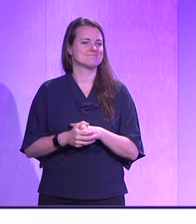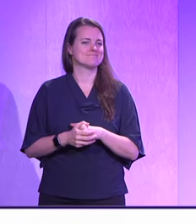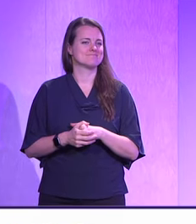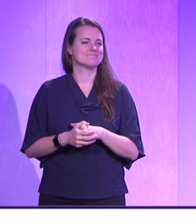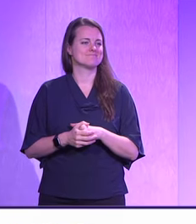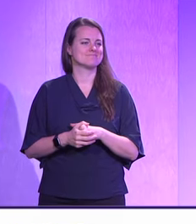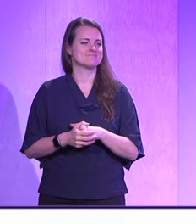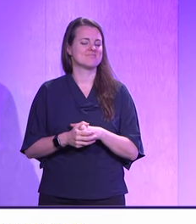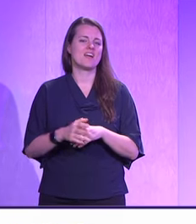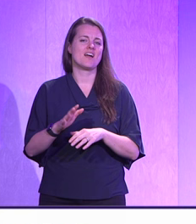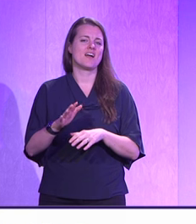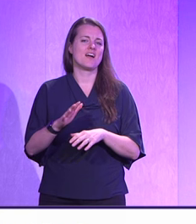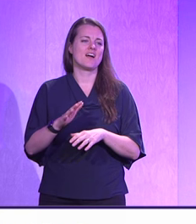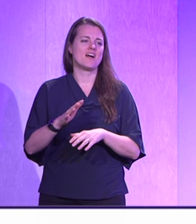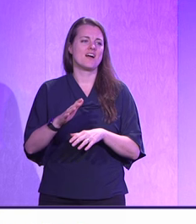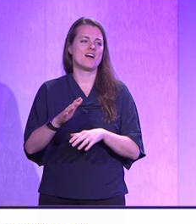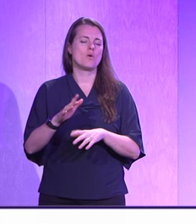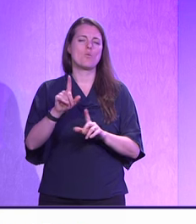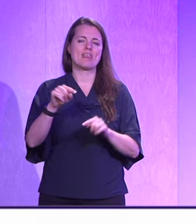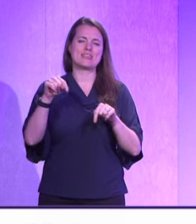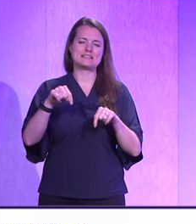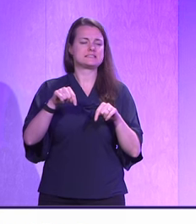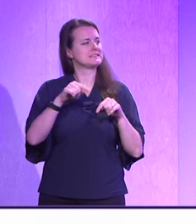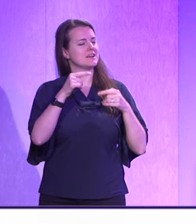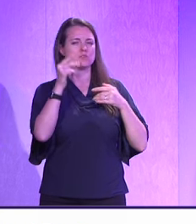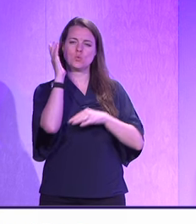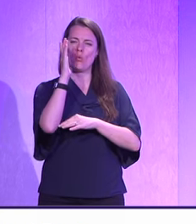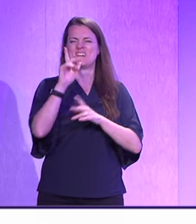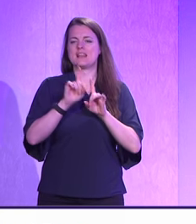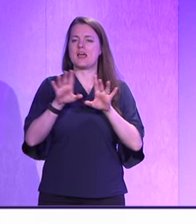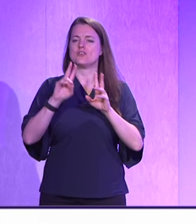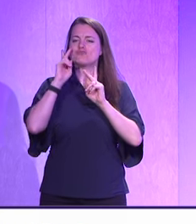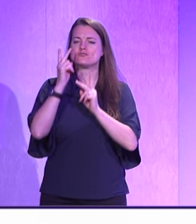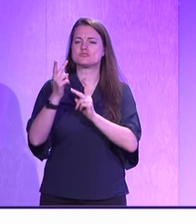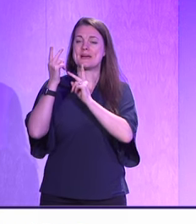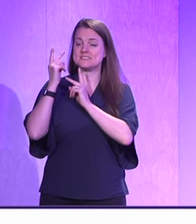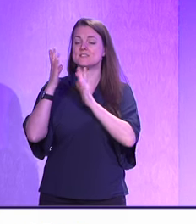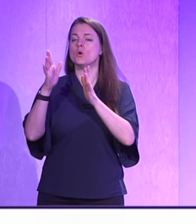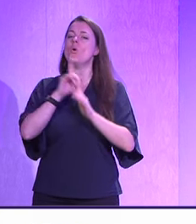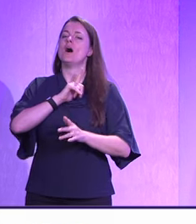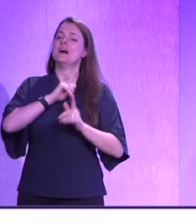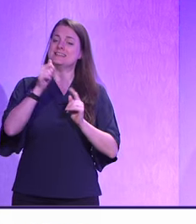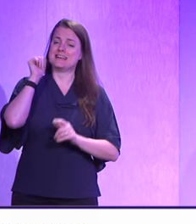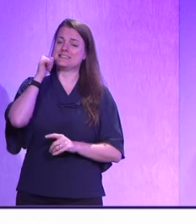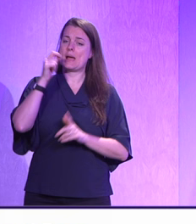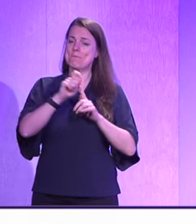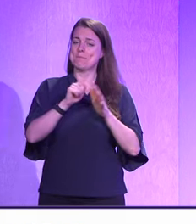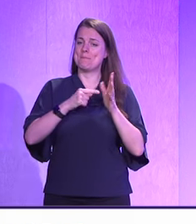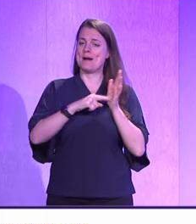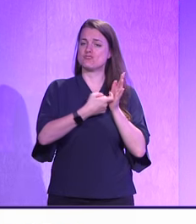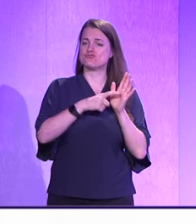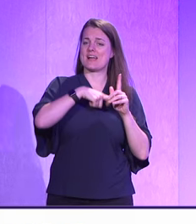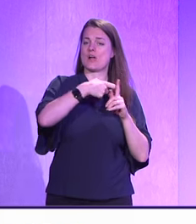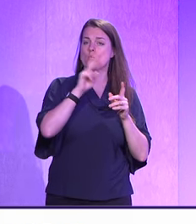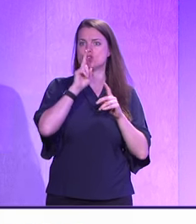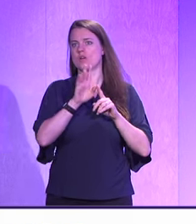I'd like to talk. This is a bit of a retrospective. So Patrick's keynote yesterday was very future-facing,